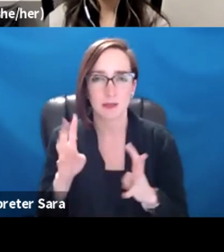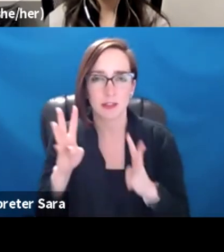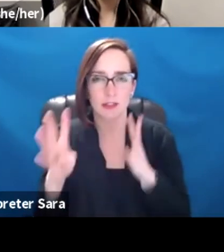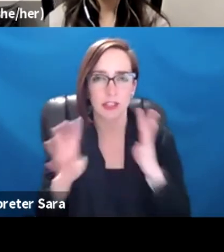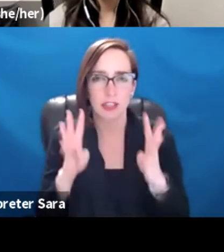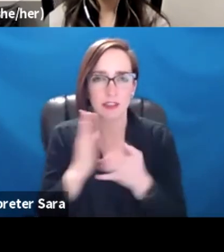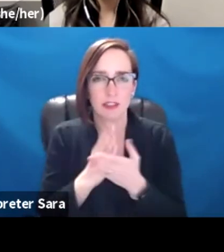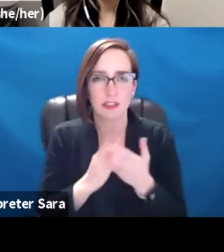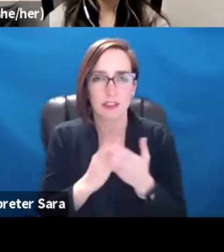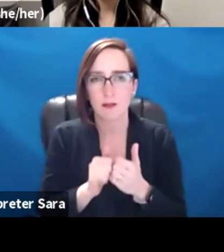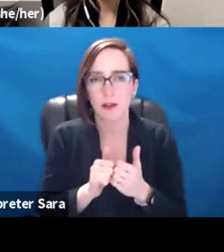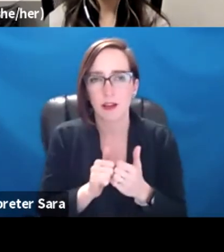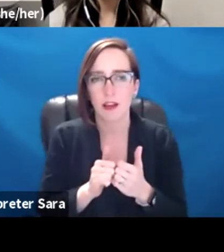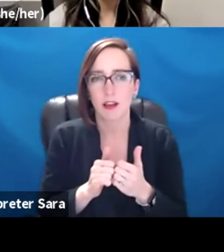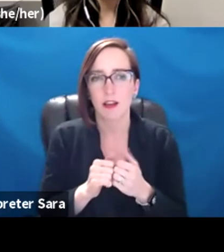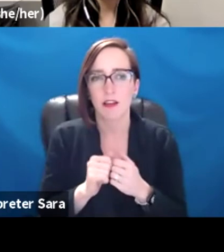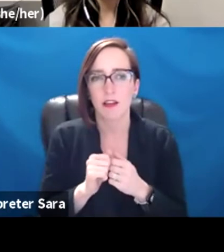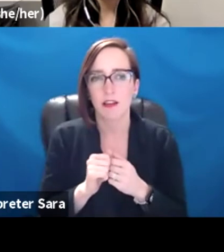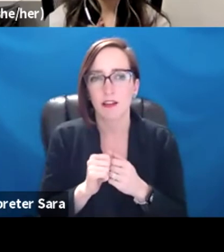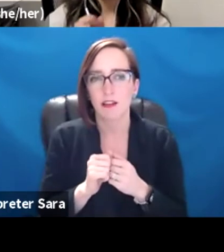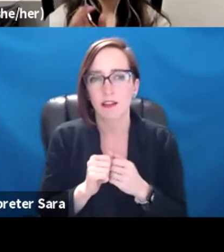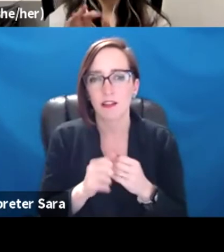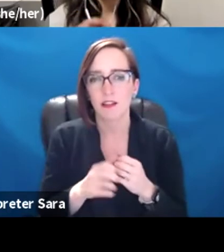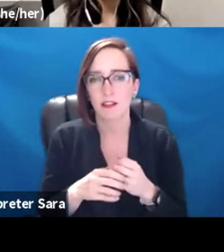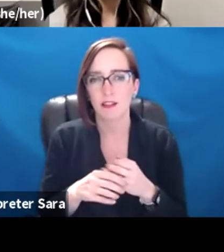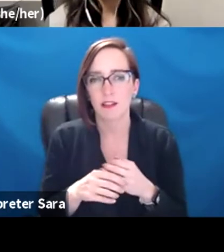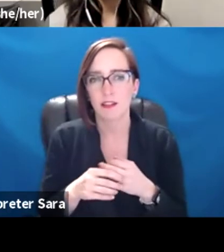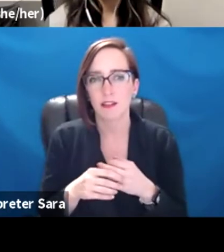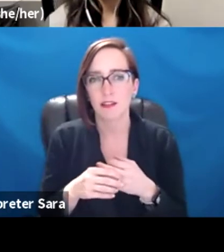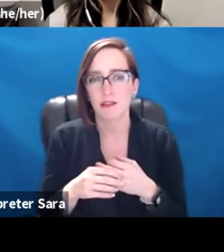Do I need to move slowly?